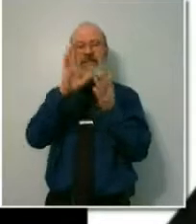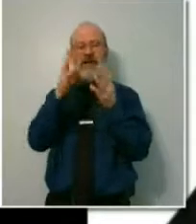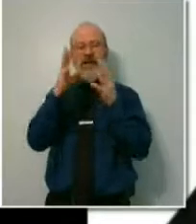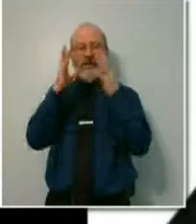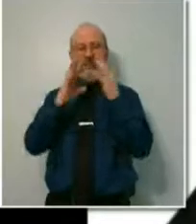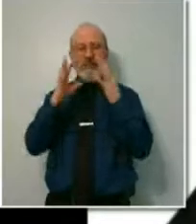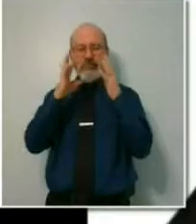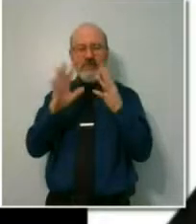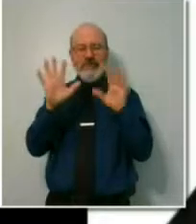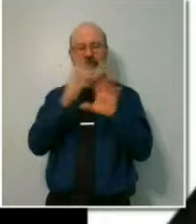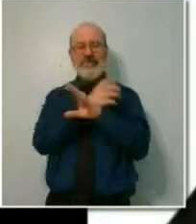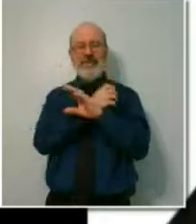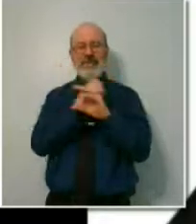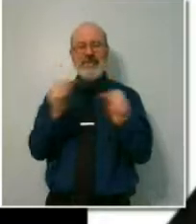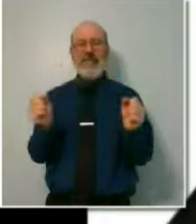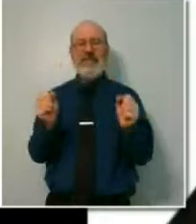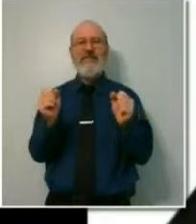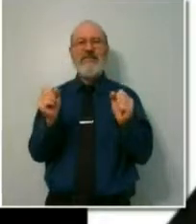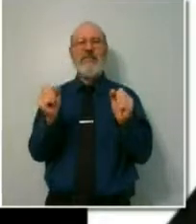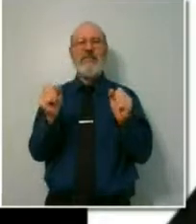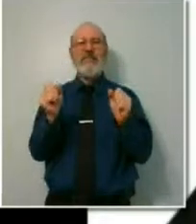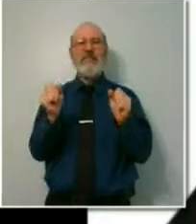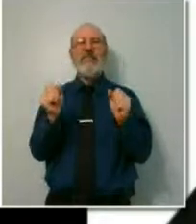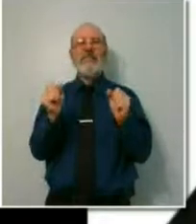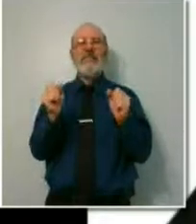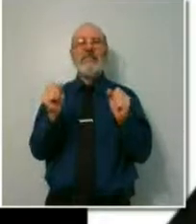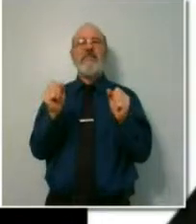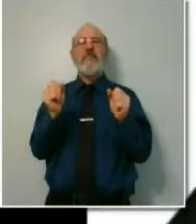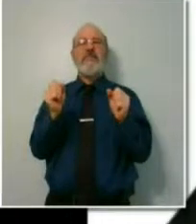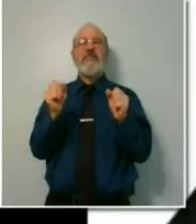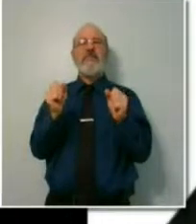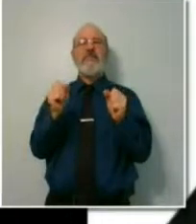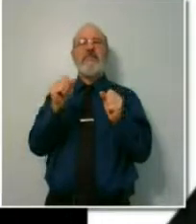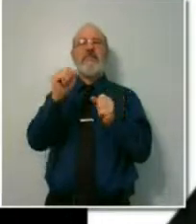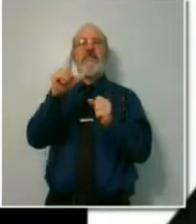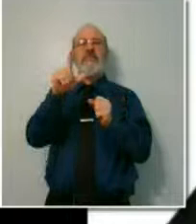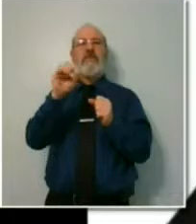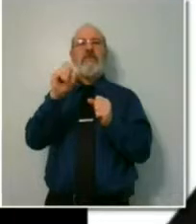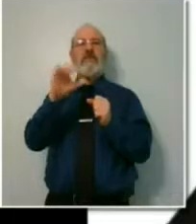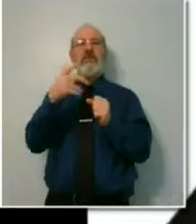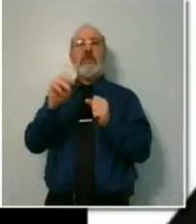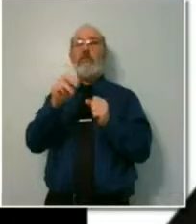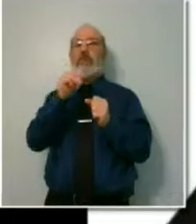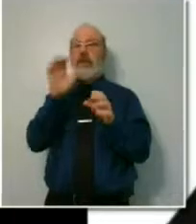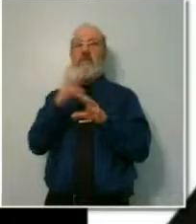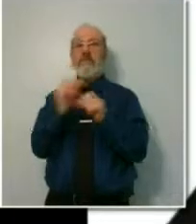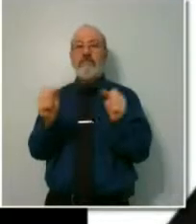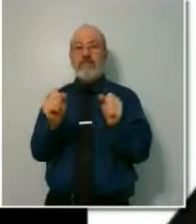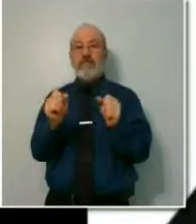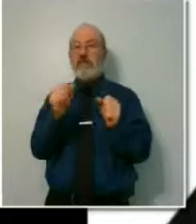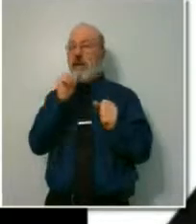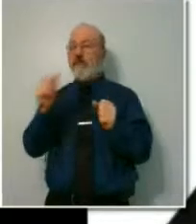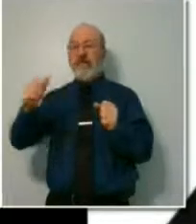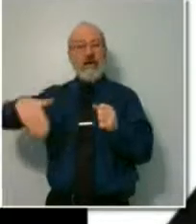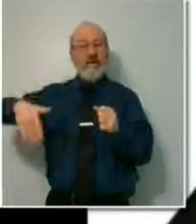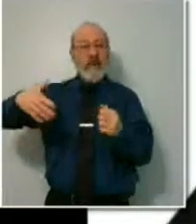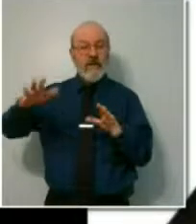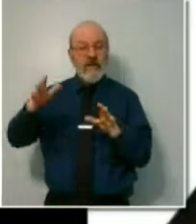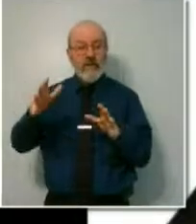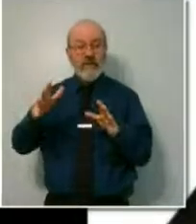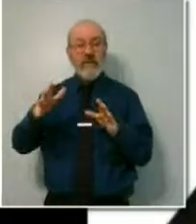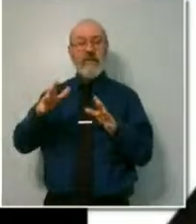she accepted Christ. Leshem wasn't done. Micah and Matthias, that's the two sons of